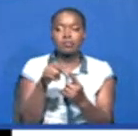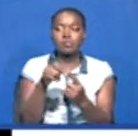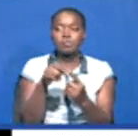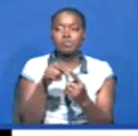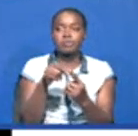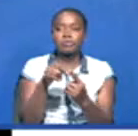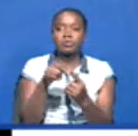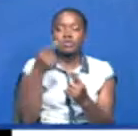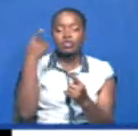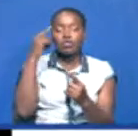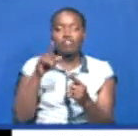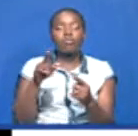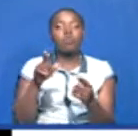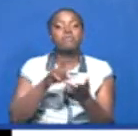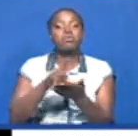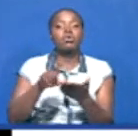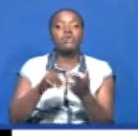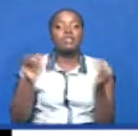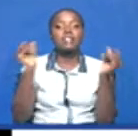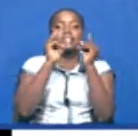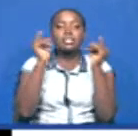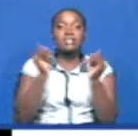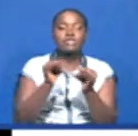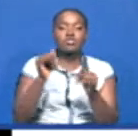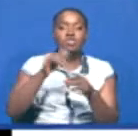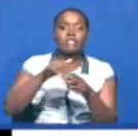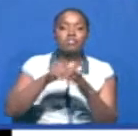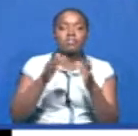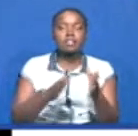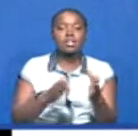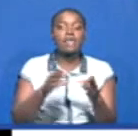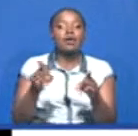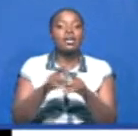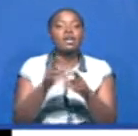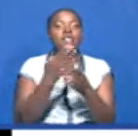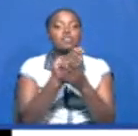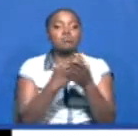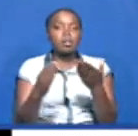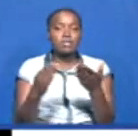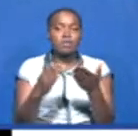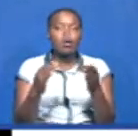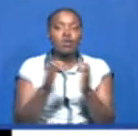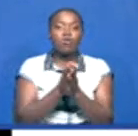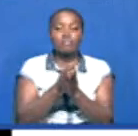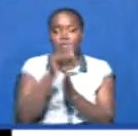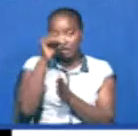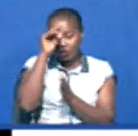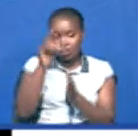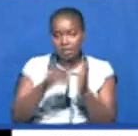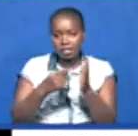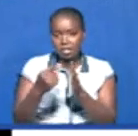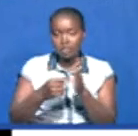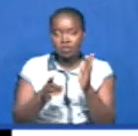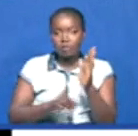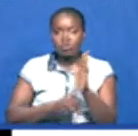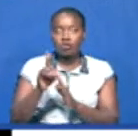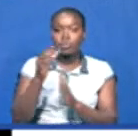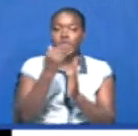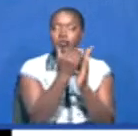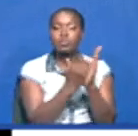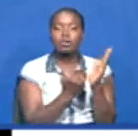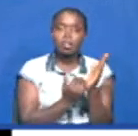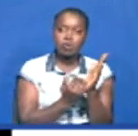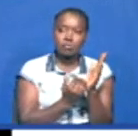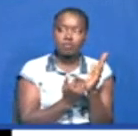for local and international investors as part of the broad government's industrial development program, that is the Kenya